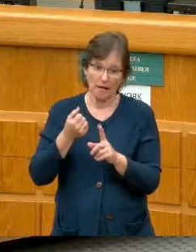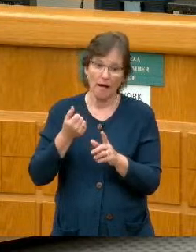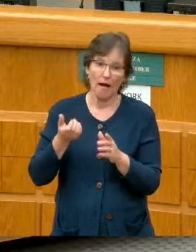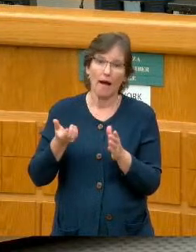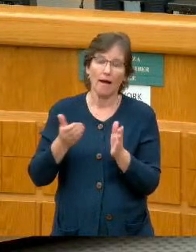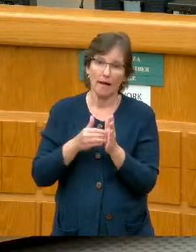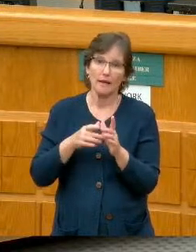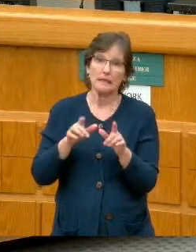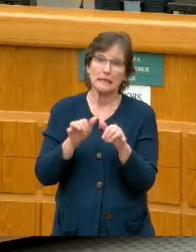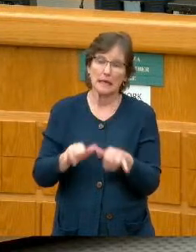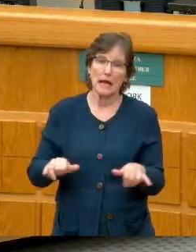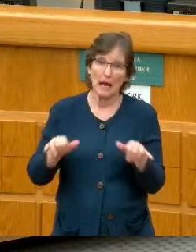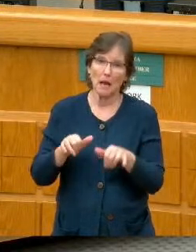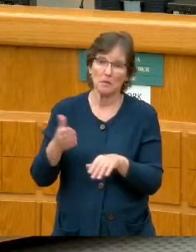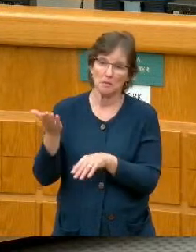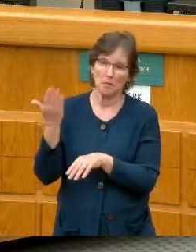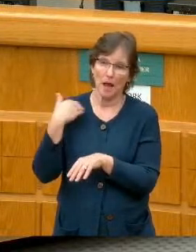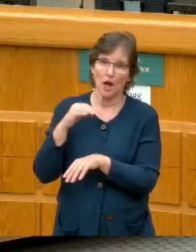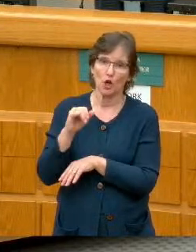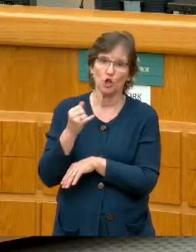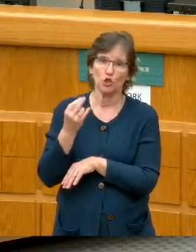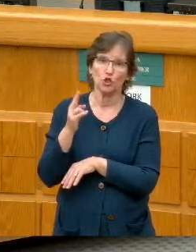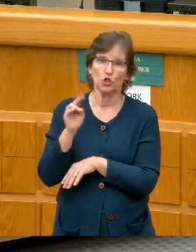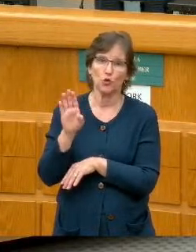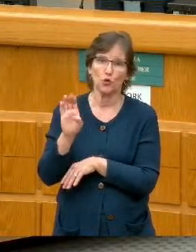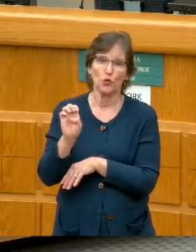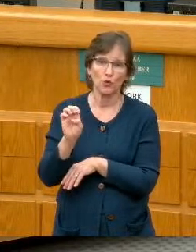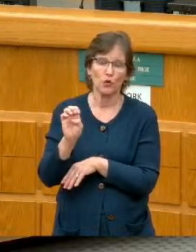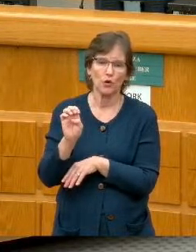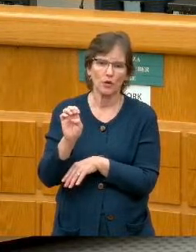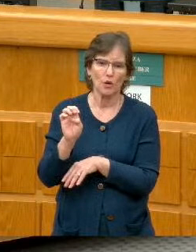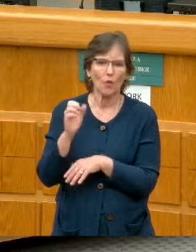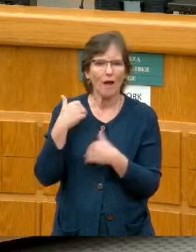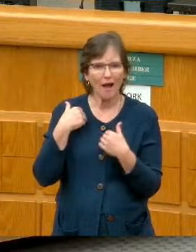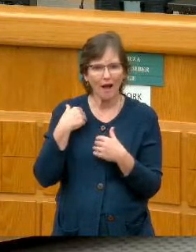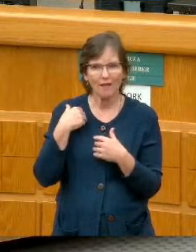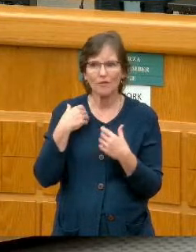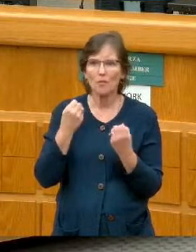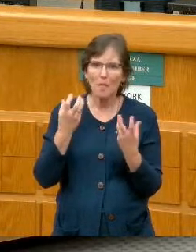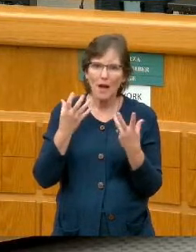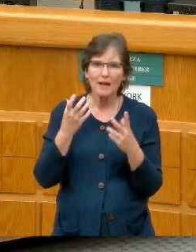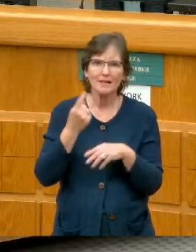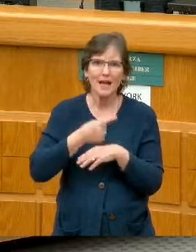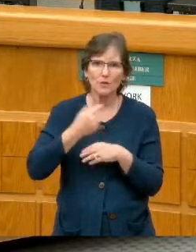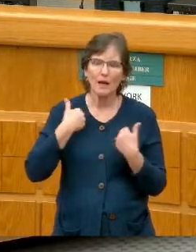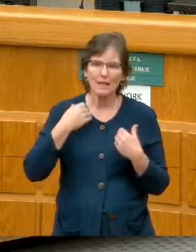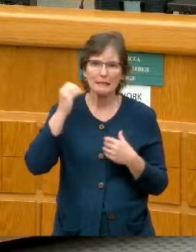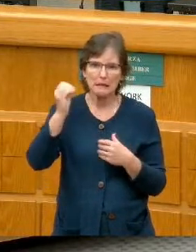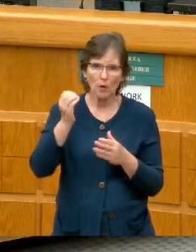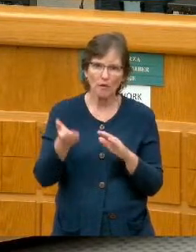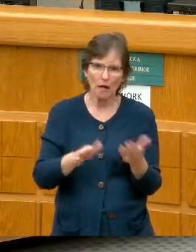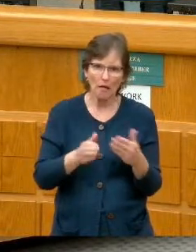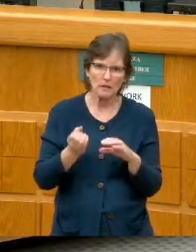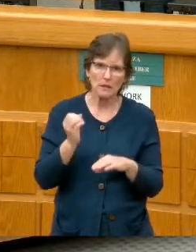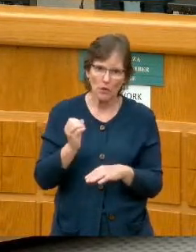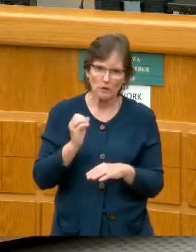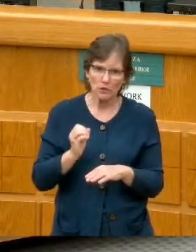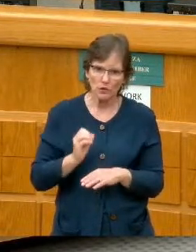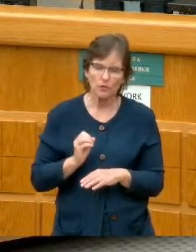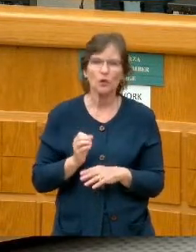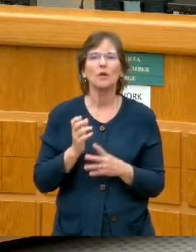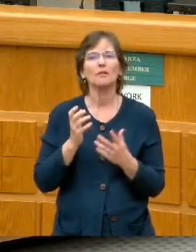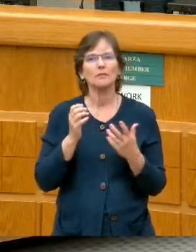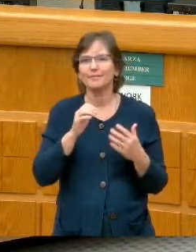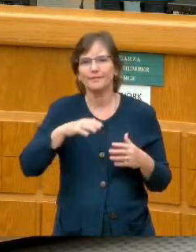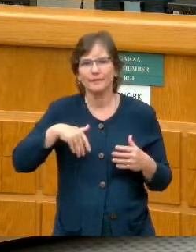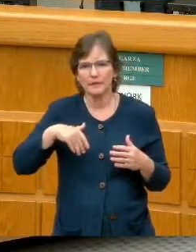graph at the 6-1, there was 0 day after day after day. We're not there yet. And so hopefully